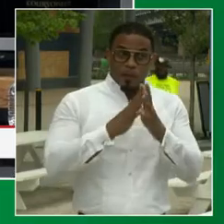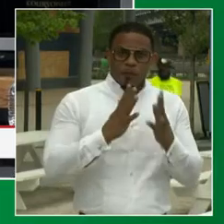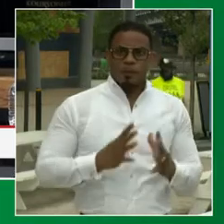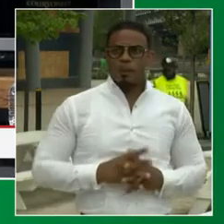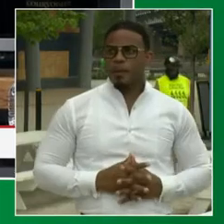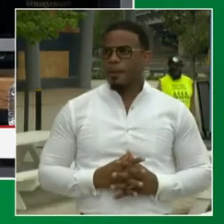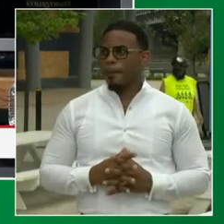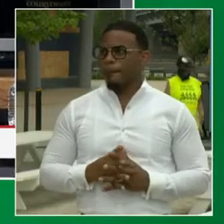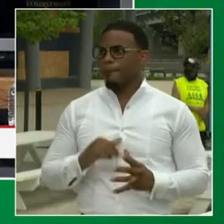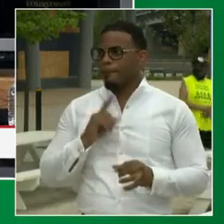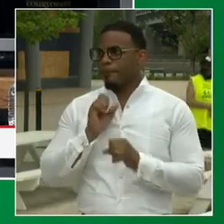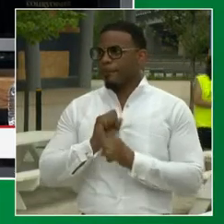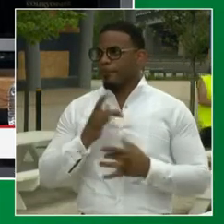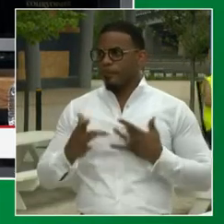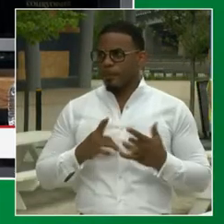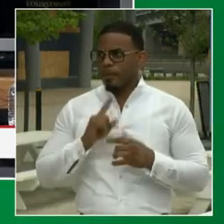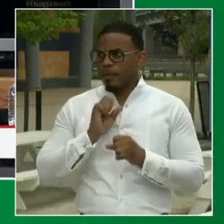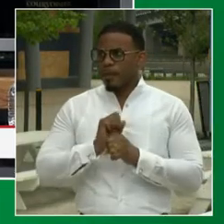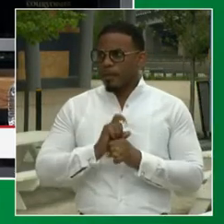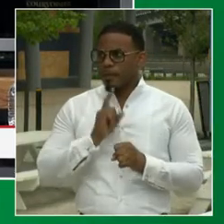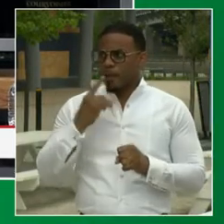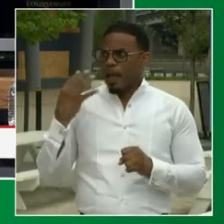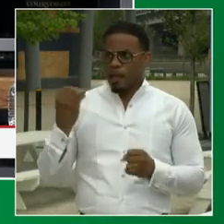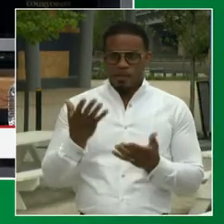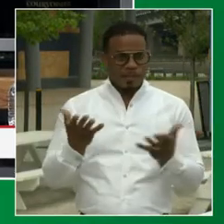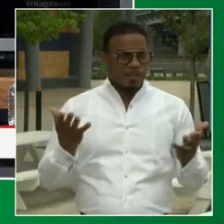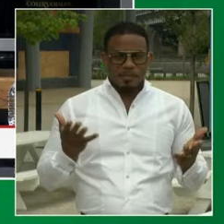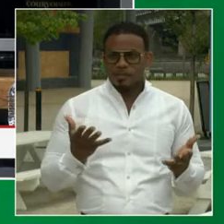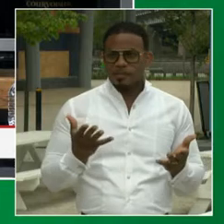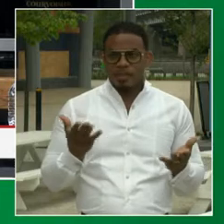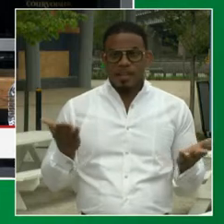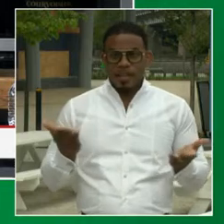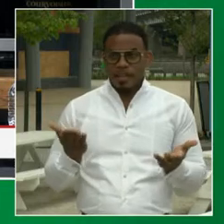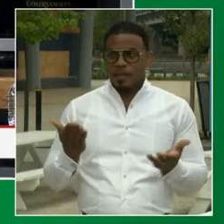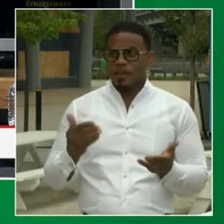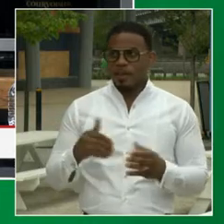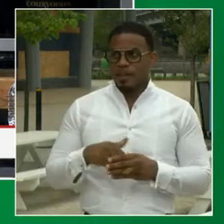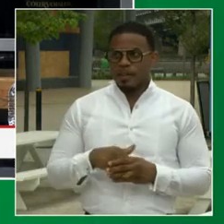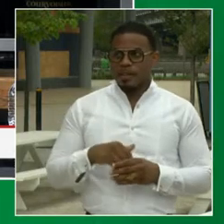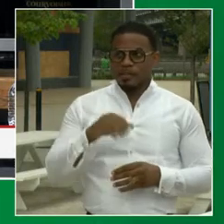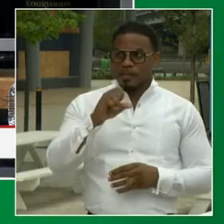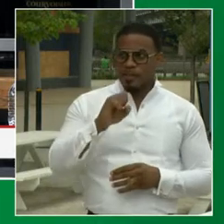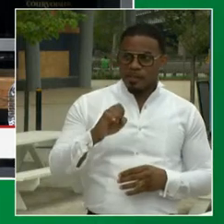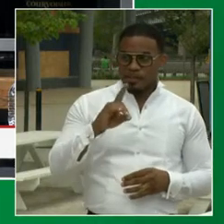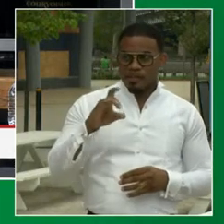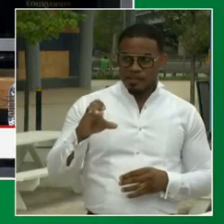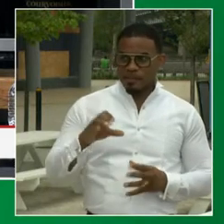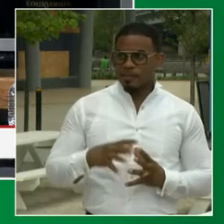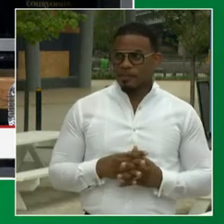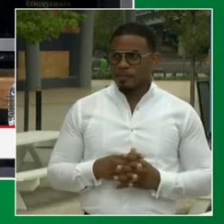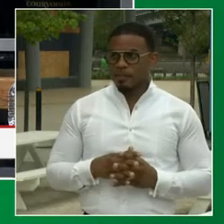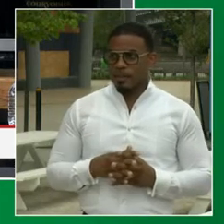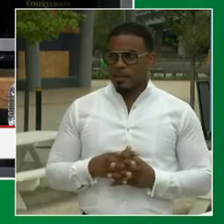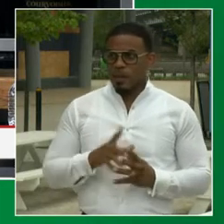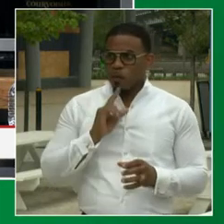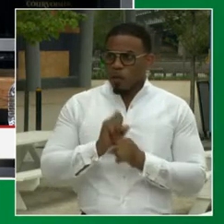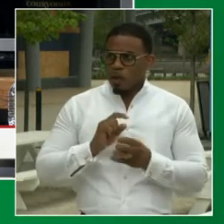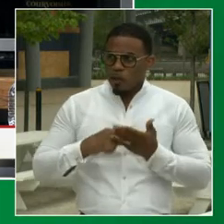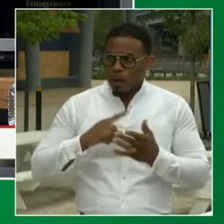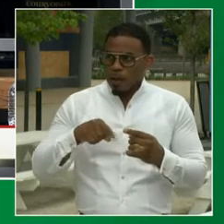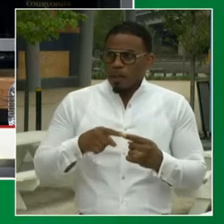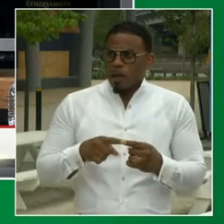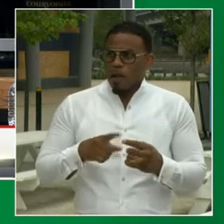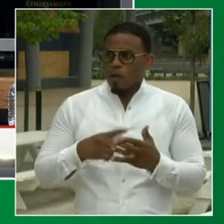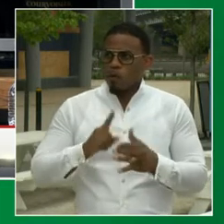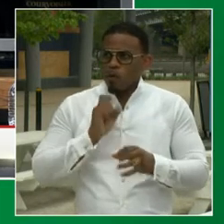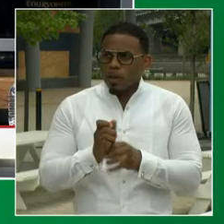entrepreneur. And we're really excited to actually be outside here in Southeast DC, and really talking